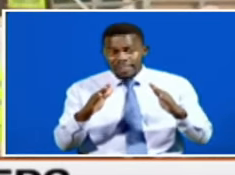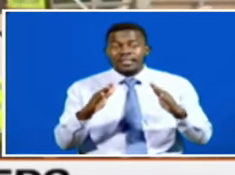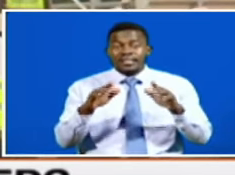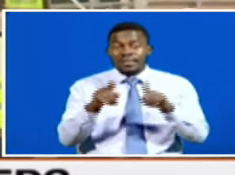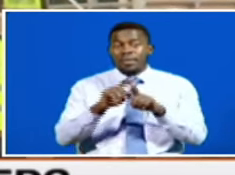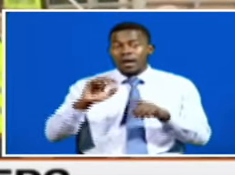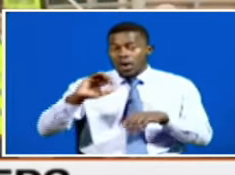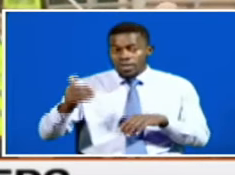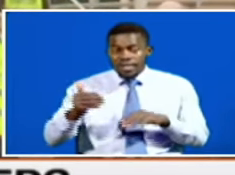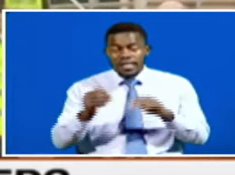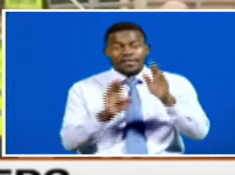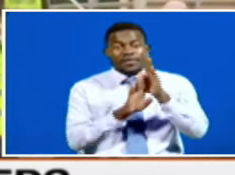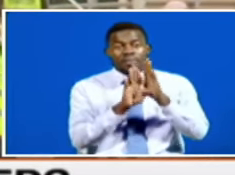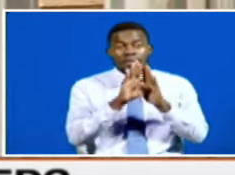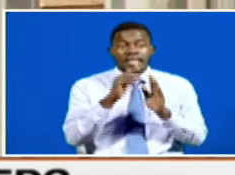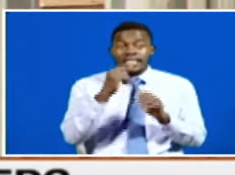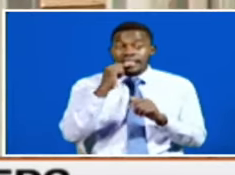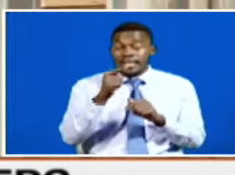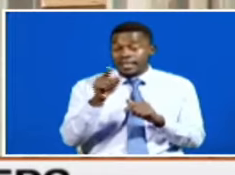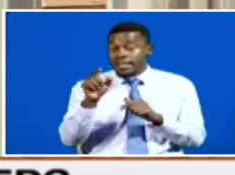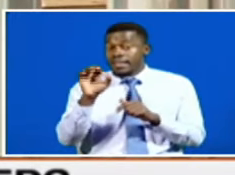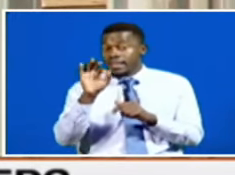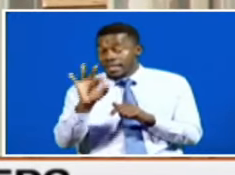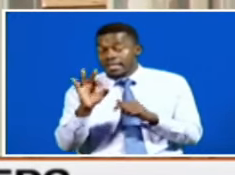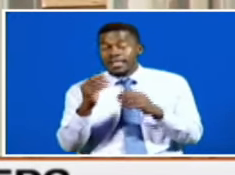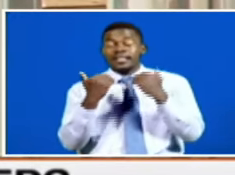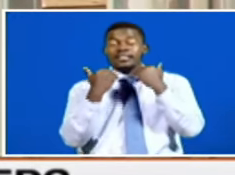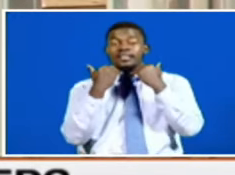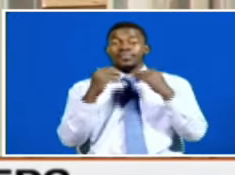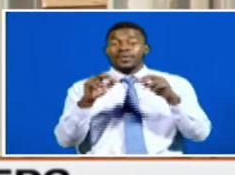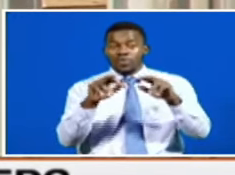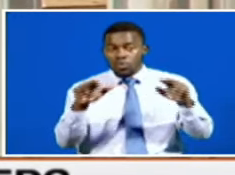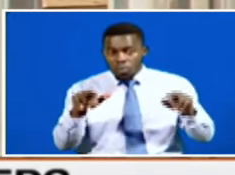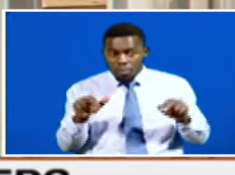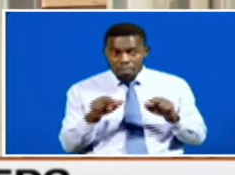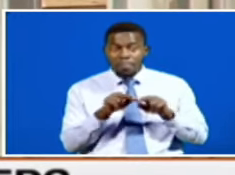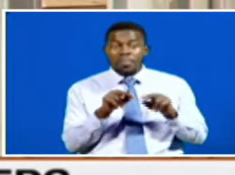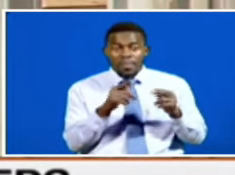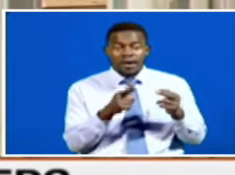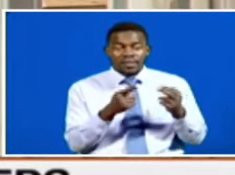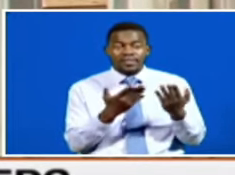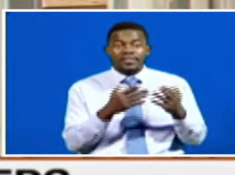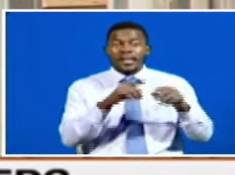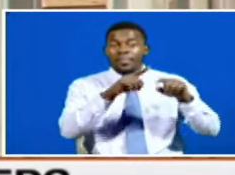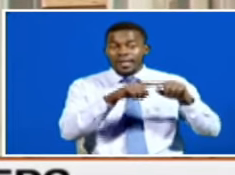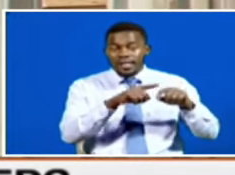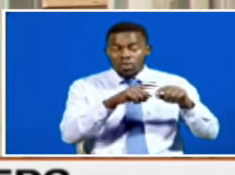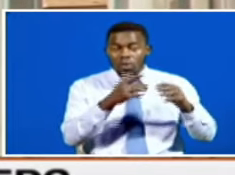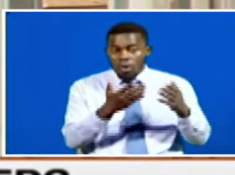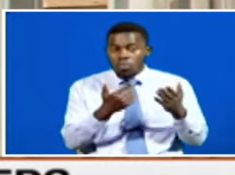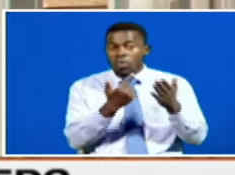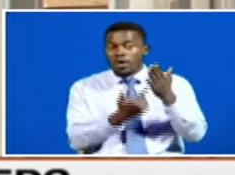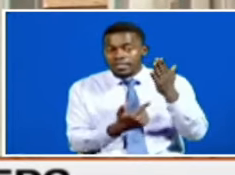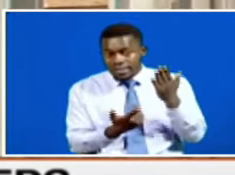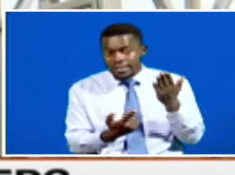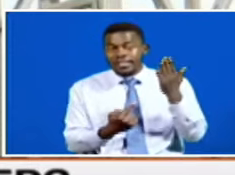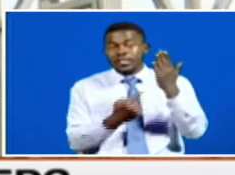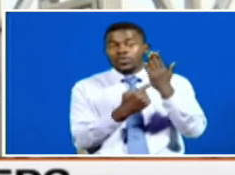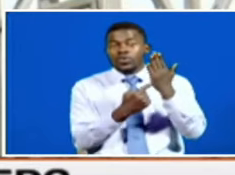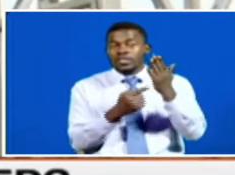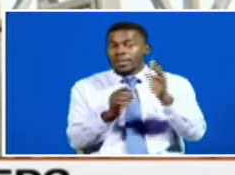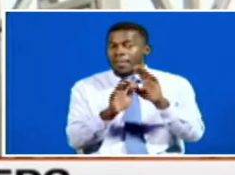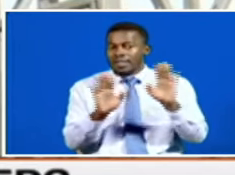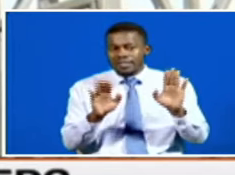that the construction of the three-bedroom and suite house relies on a new technology first witnessed in the North Rift region.